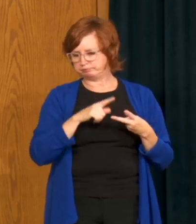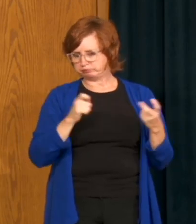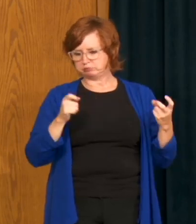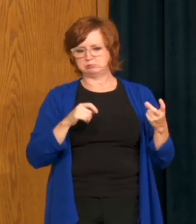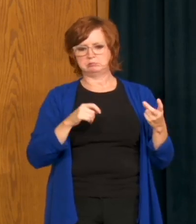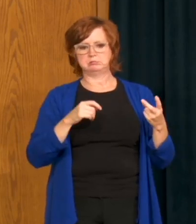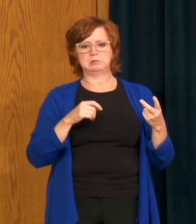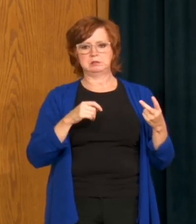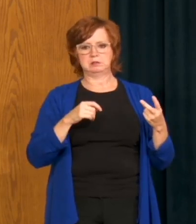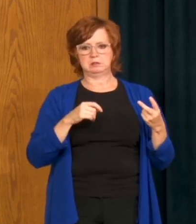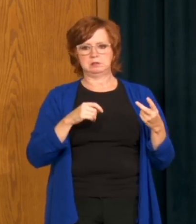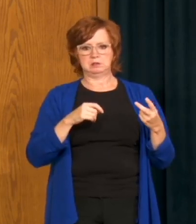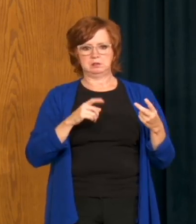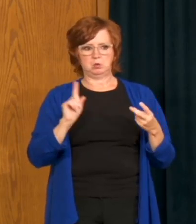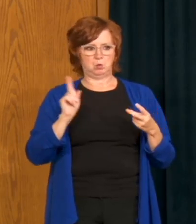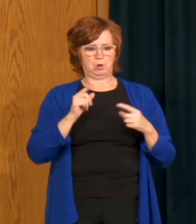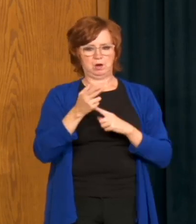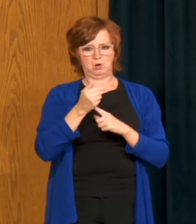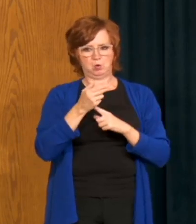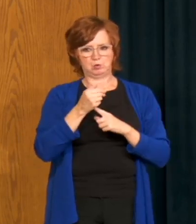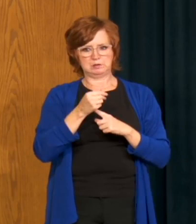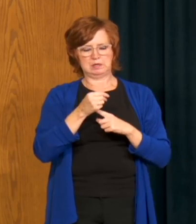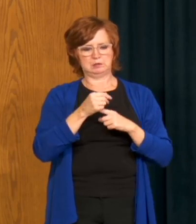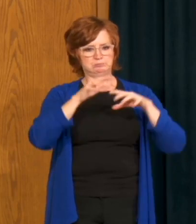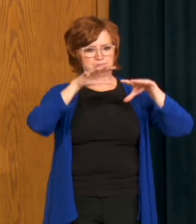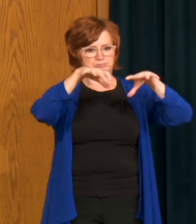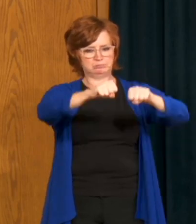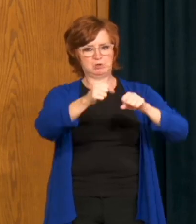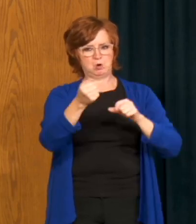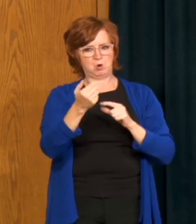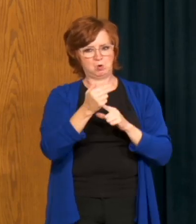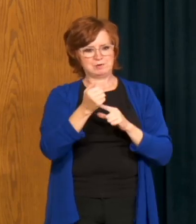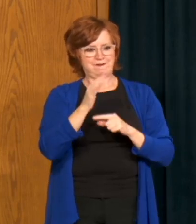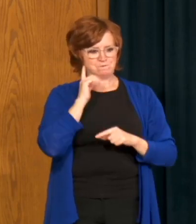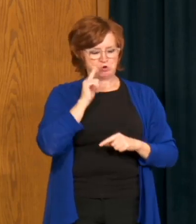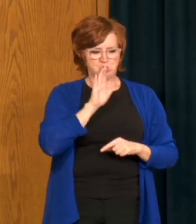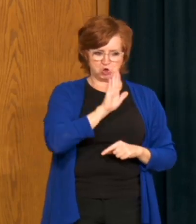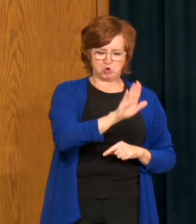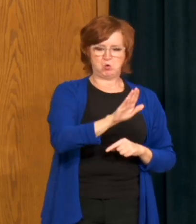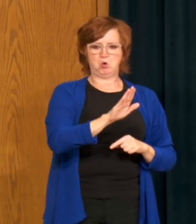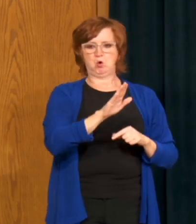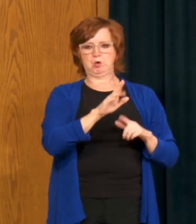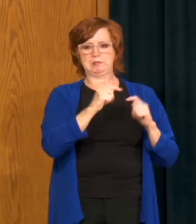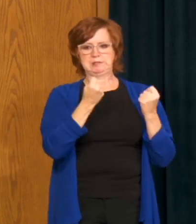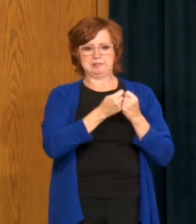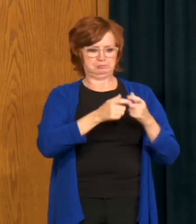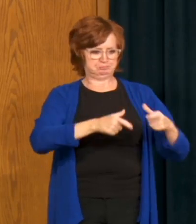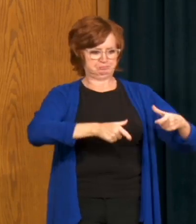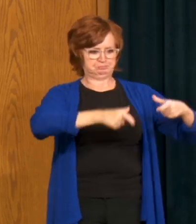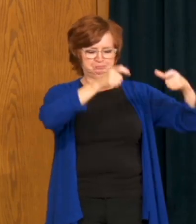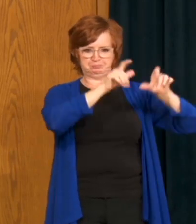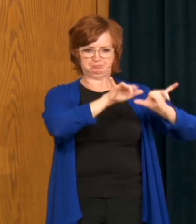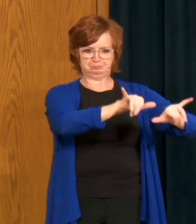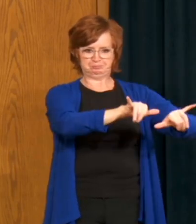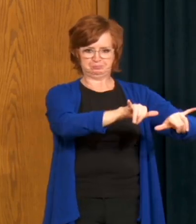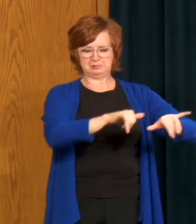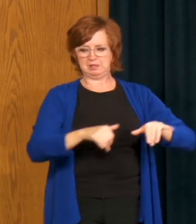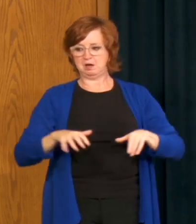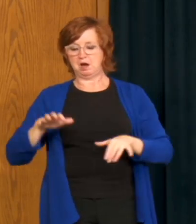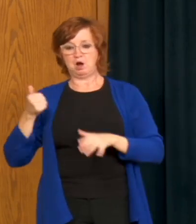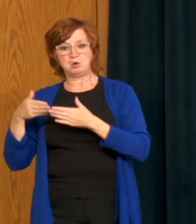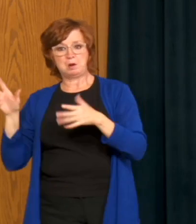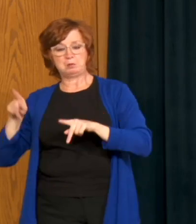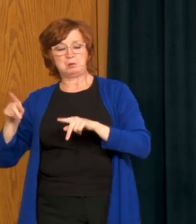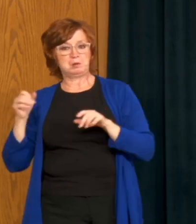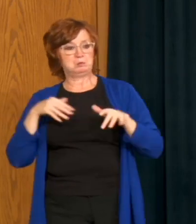those hotels or sites would then be only for players and their teams and not for the general public. And similarly, there is a capacity to have